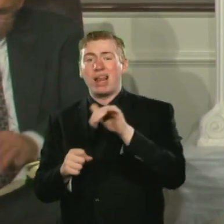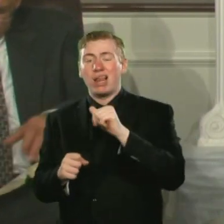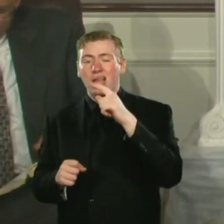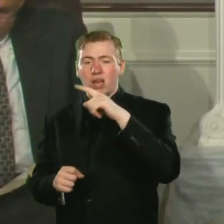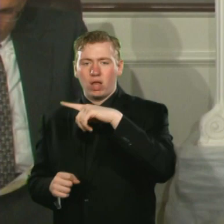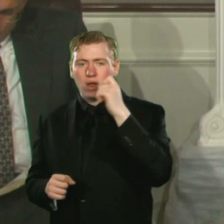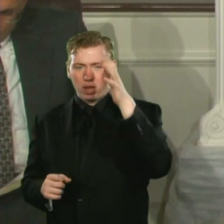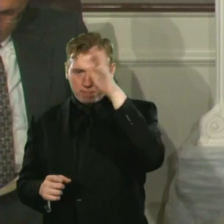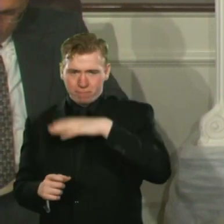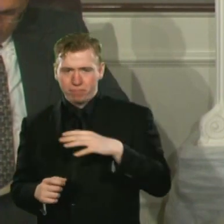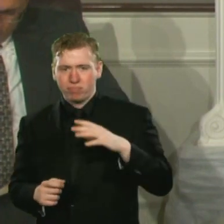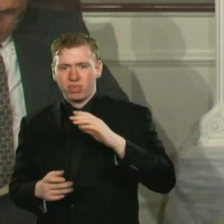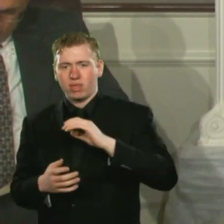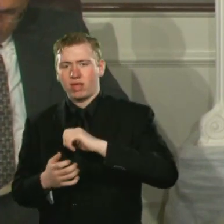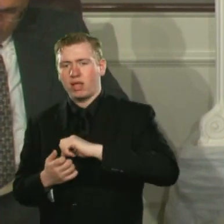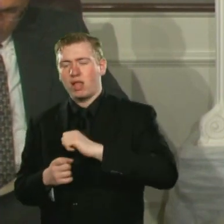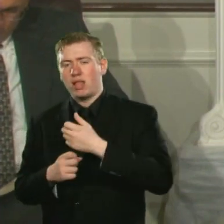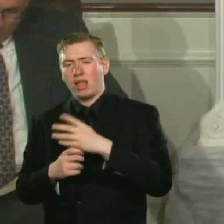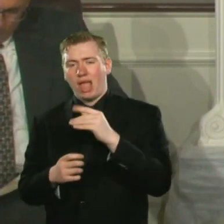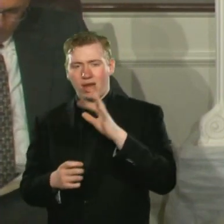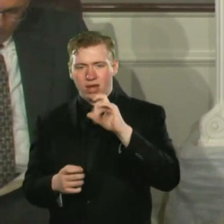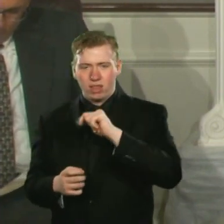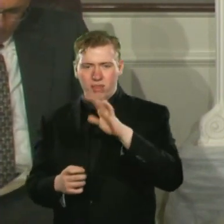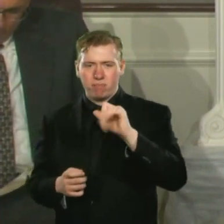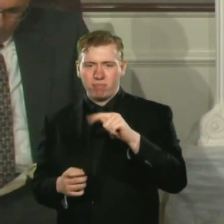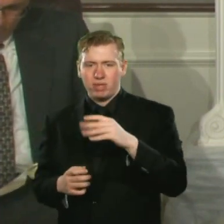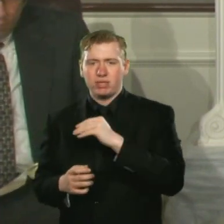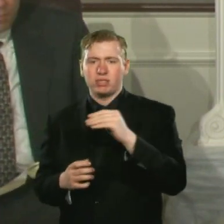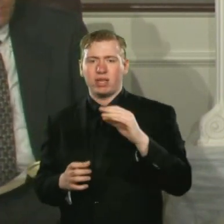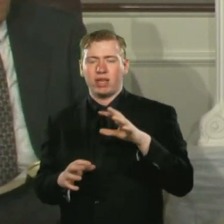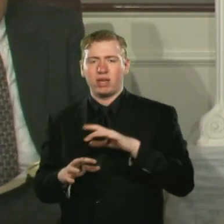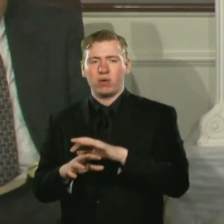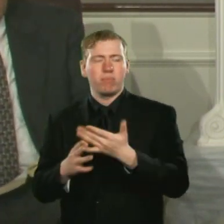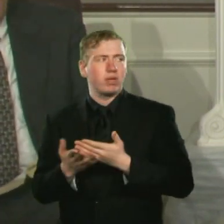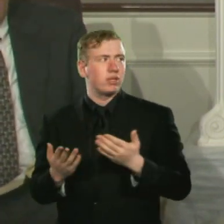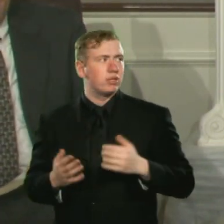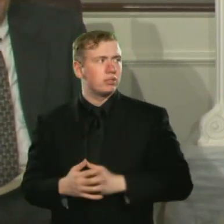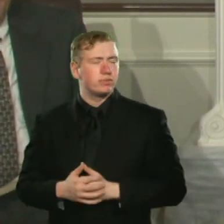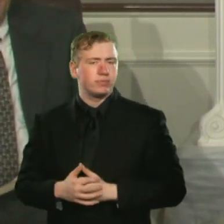and four-footed beasts and creeping things." Let me just tell you something real quickly.